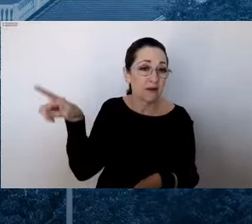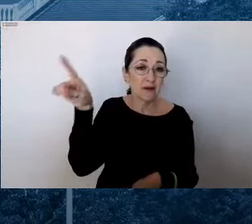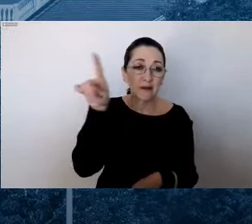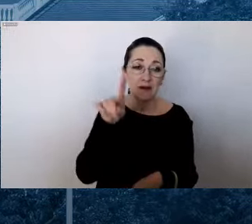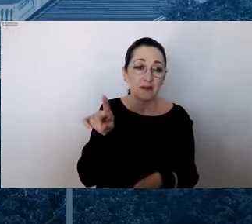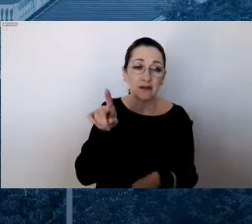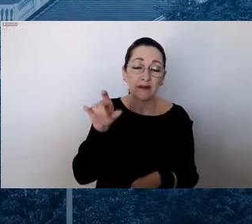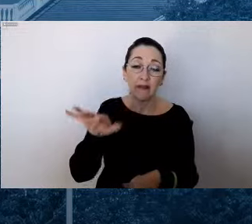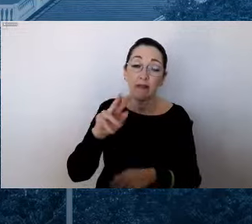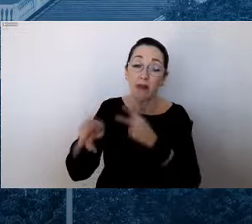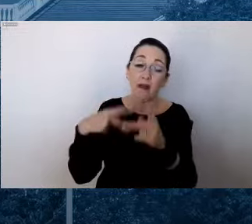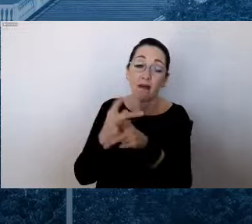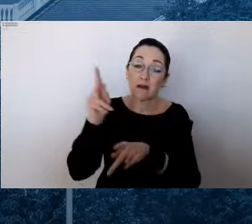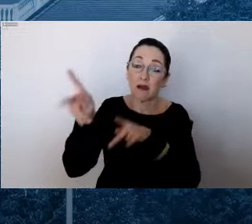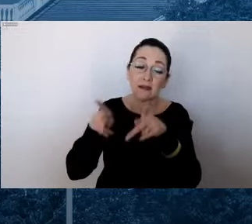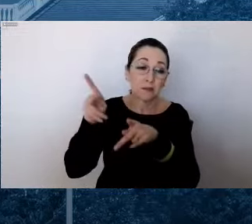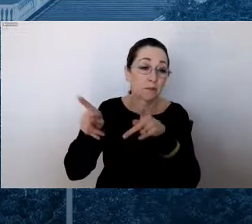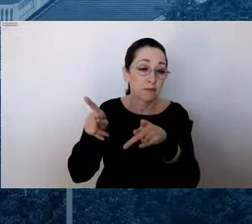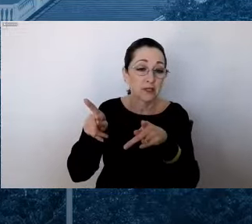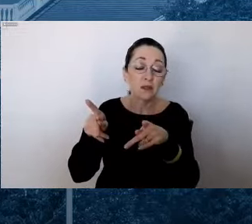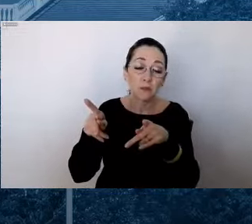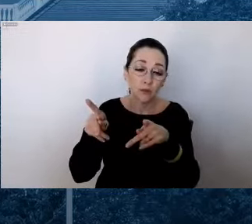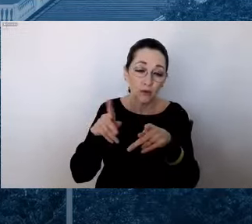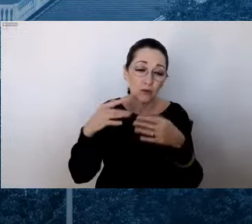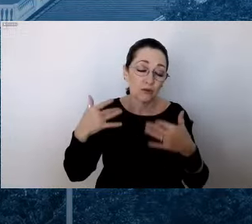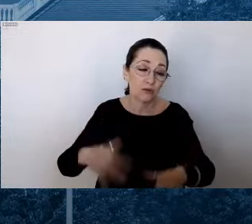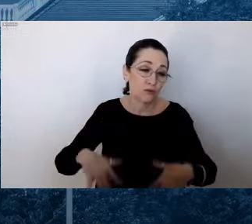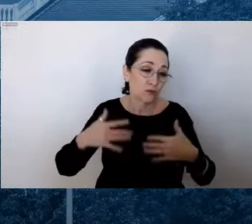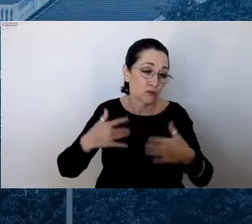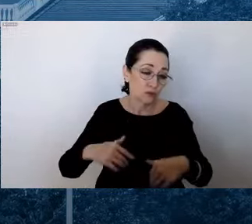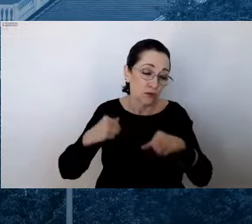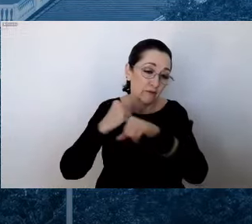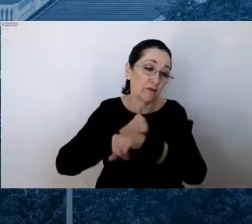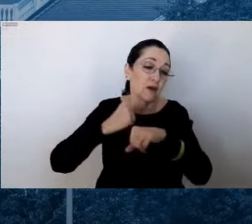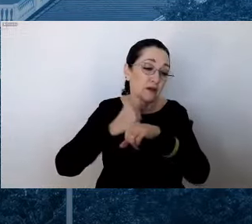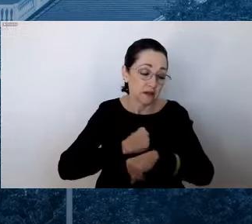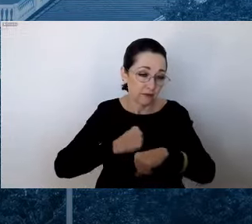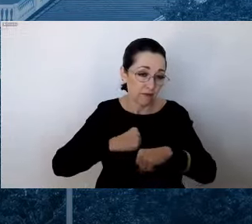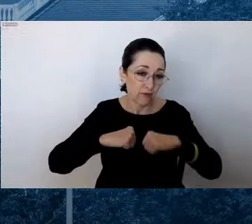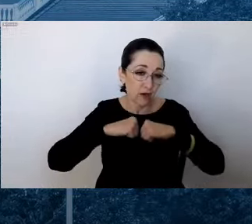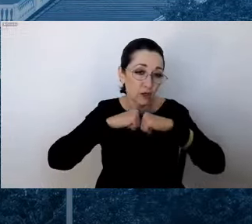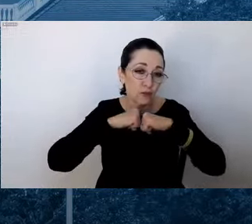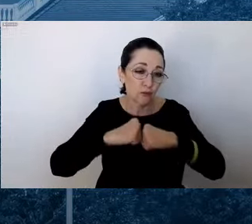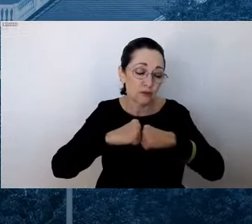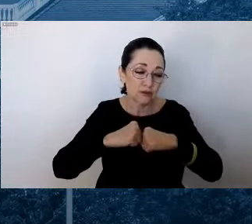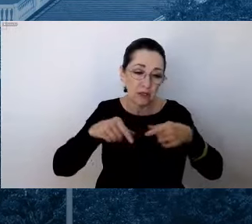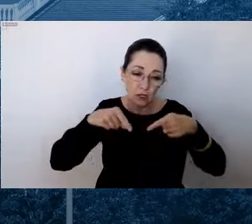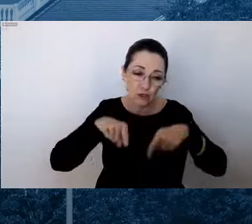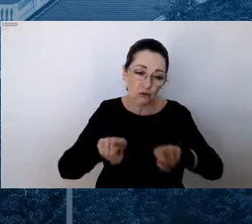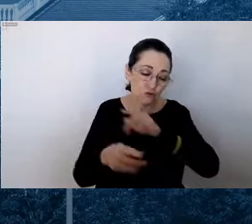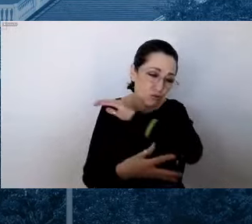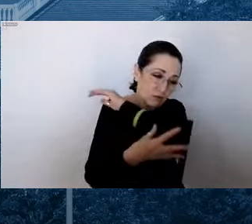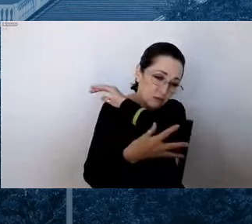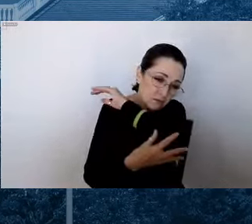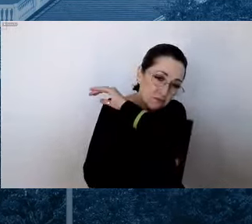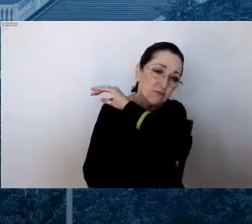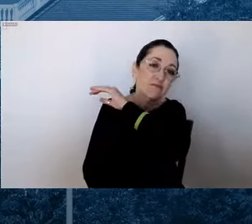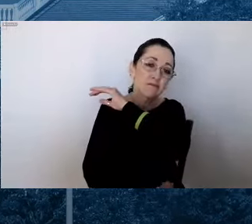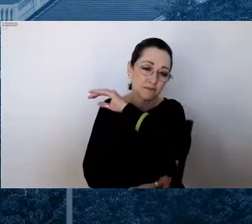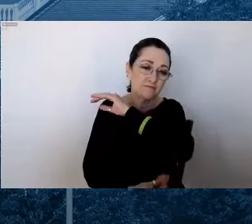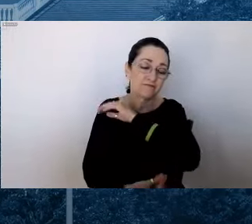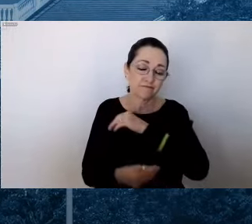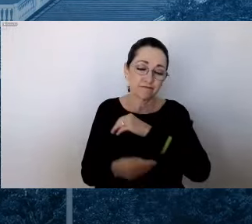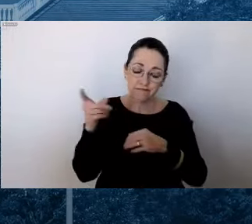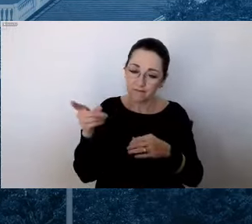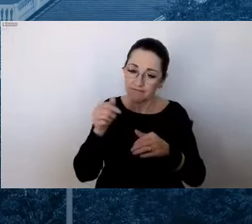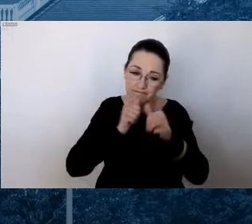that we'll ever see again, a generation that came up during the Depression and served during the